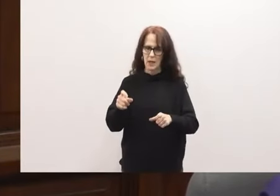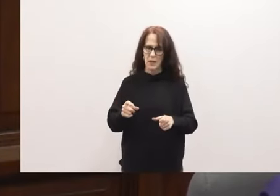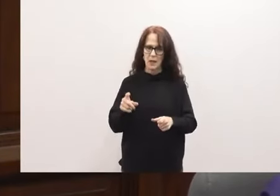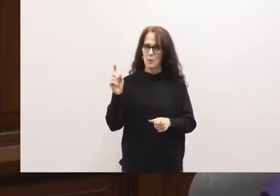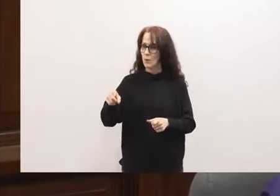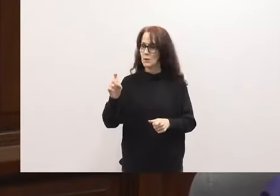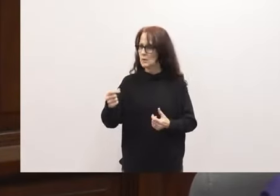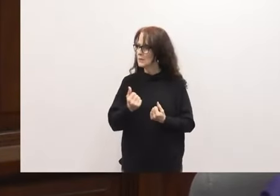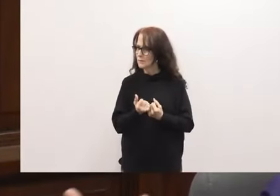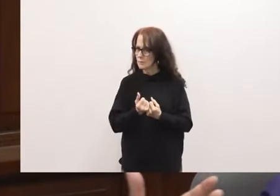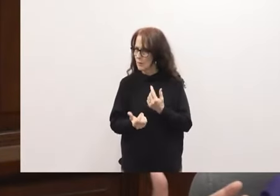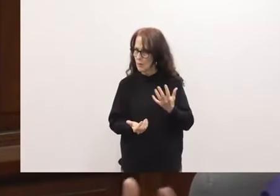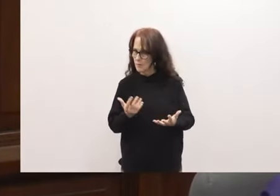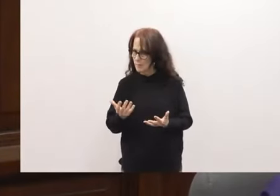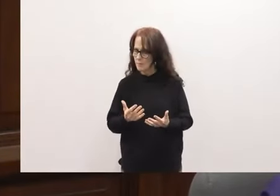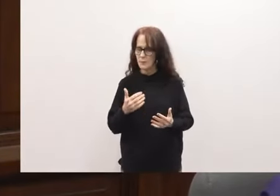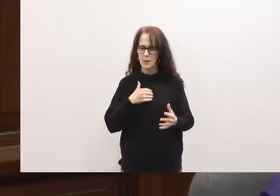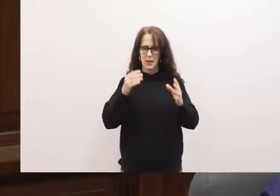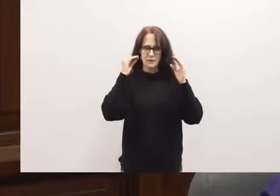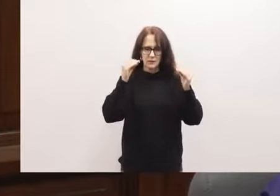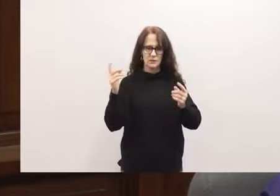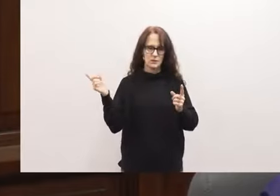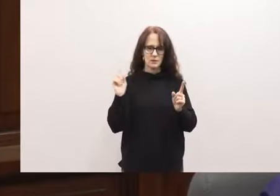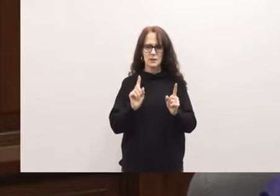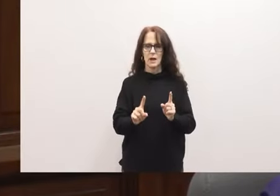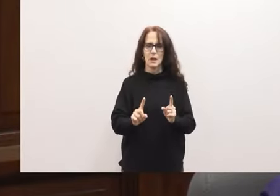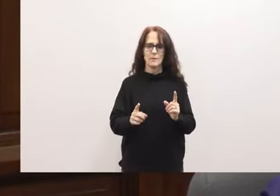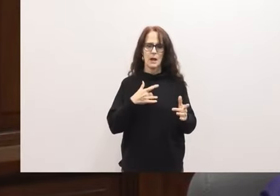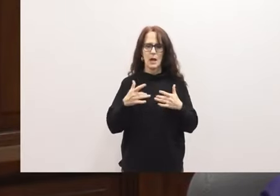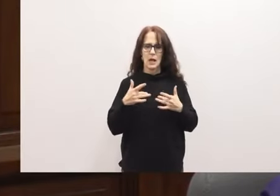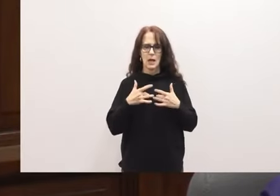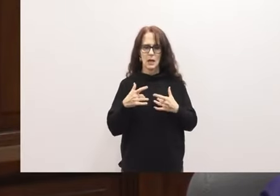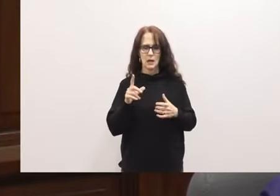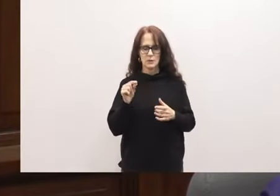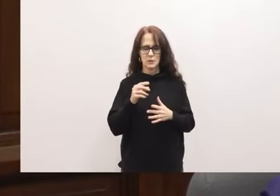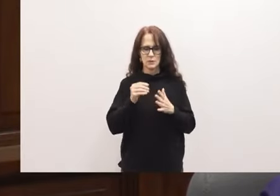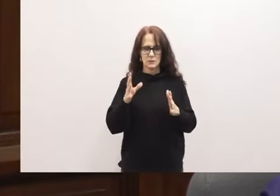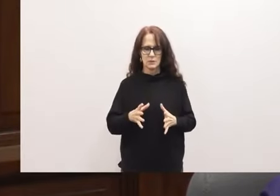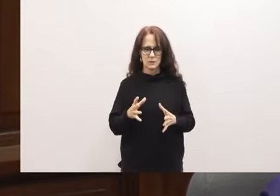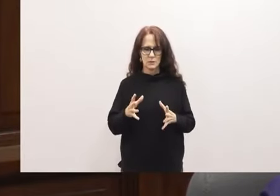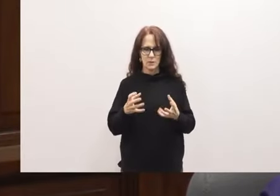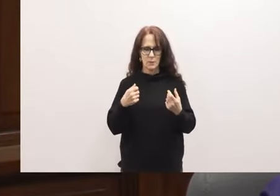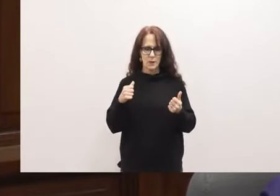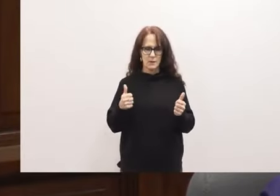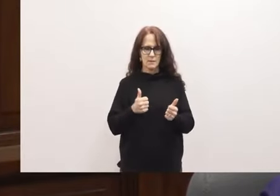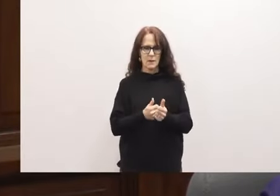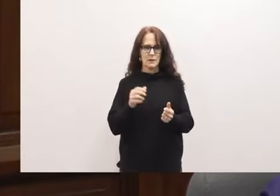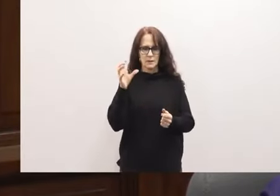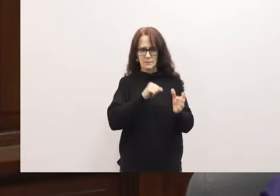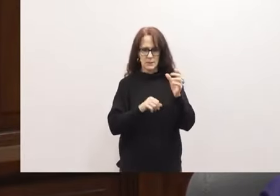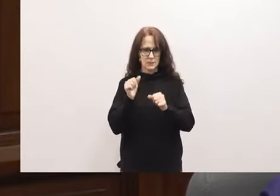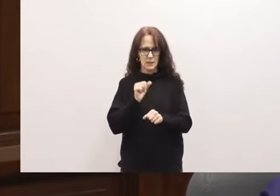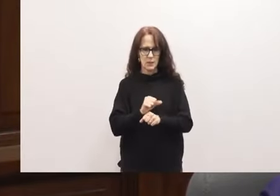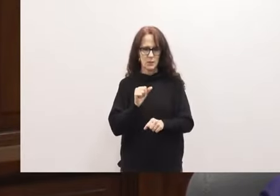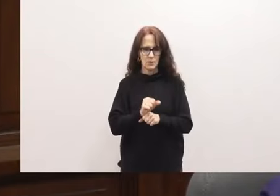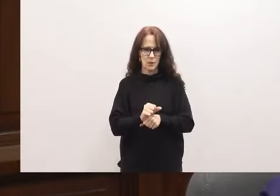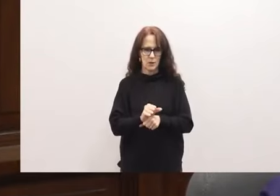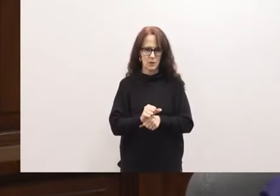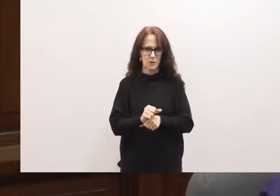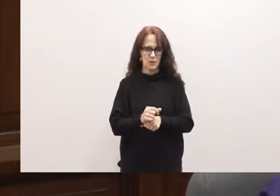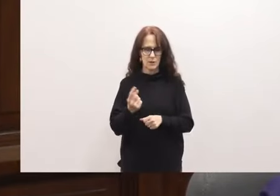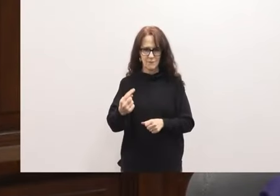they need for support, when we have teachers that come concerned and say, I have 20 students who want to make up missing work. To